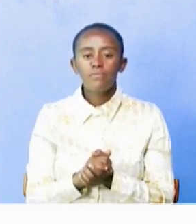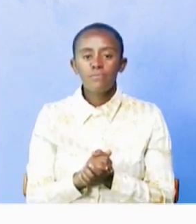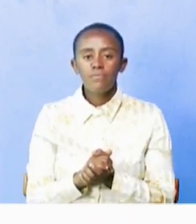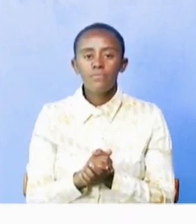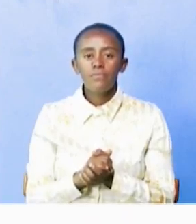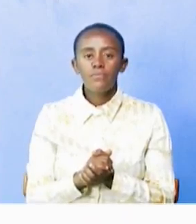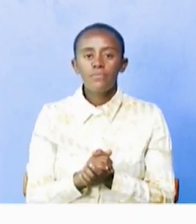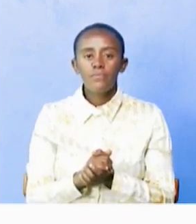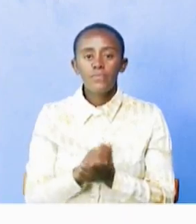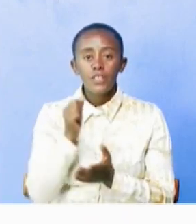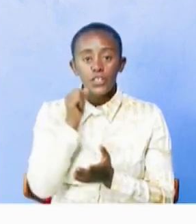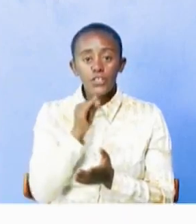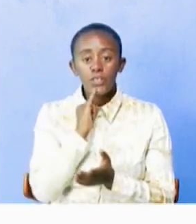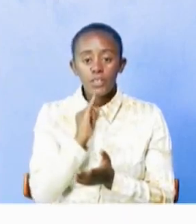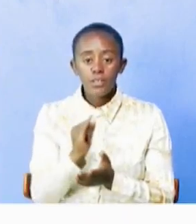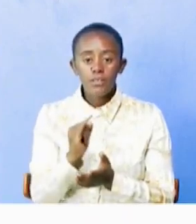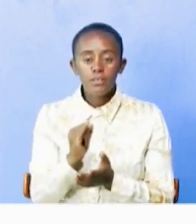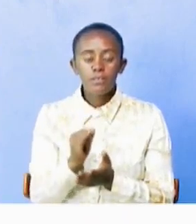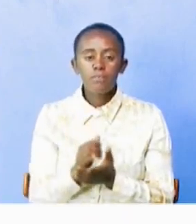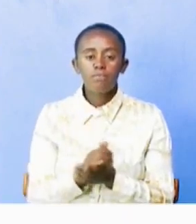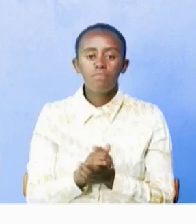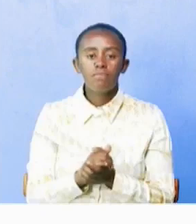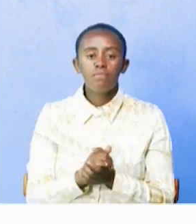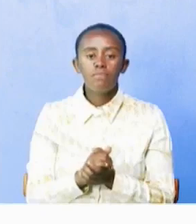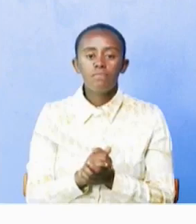She is